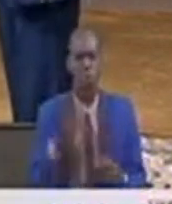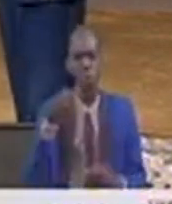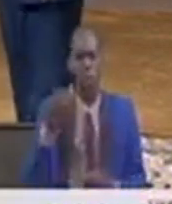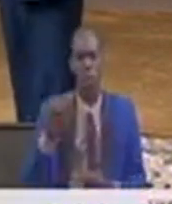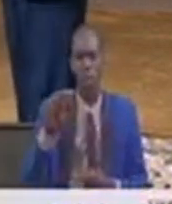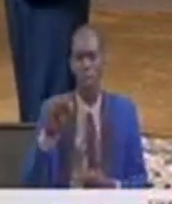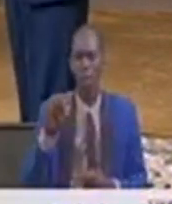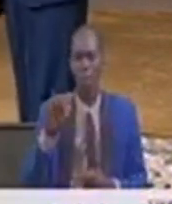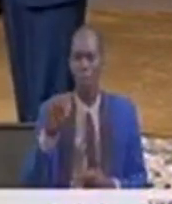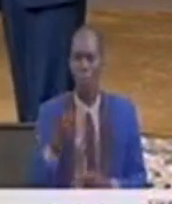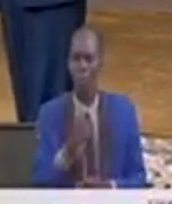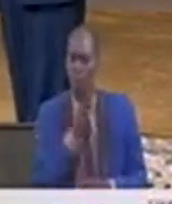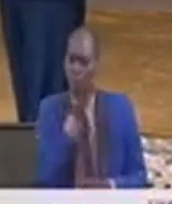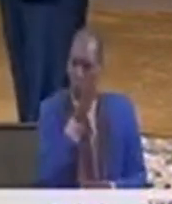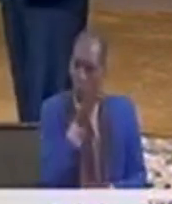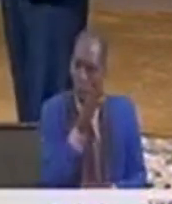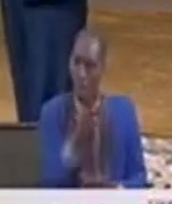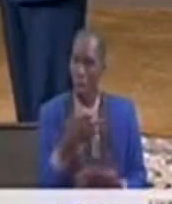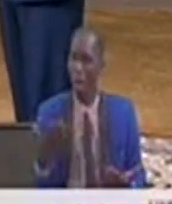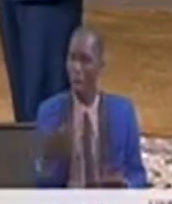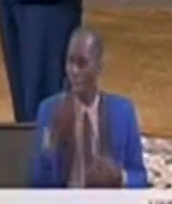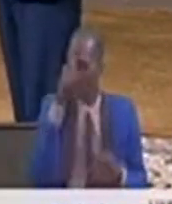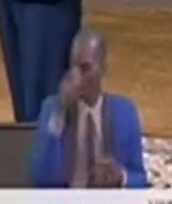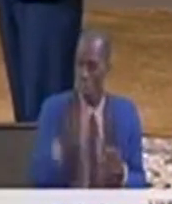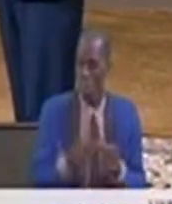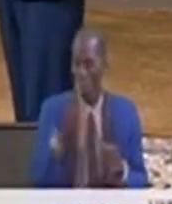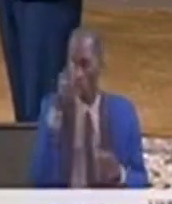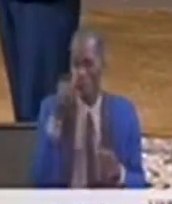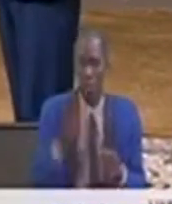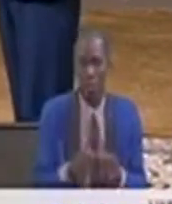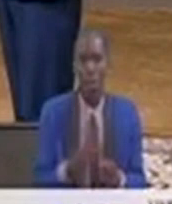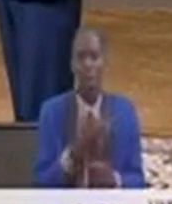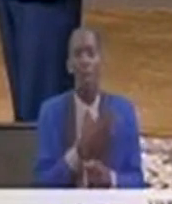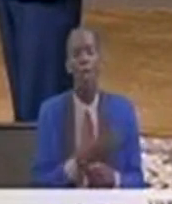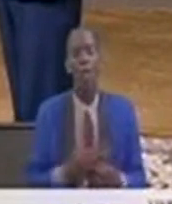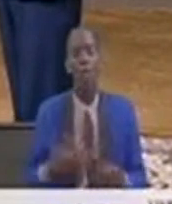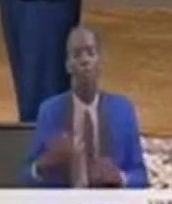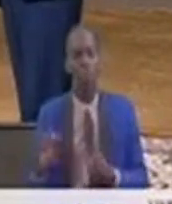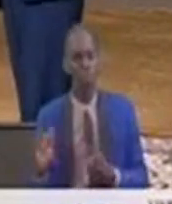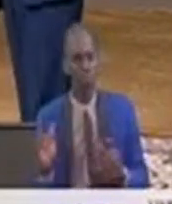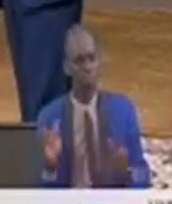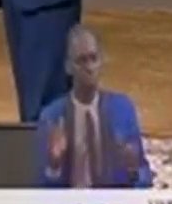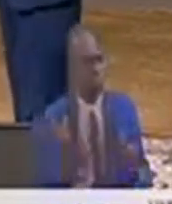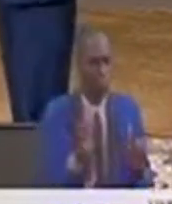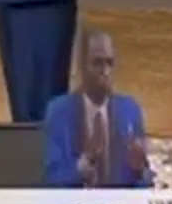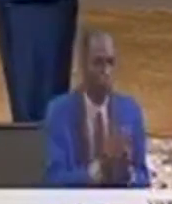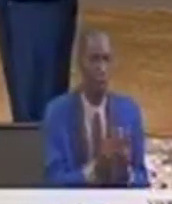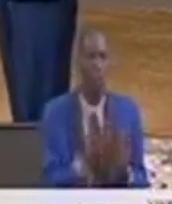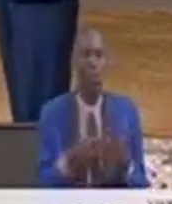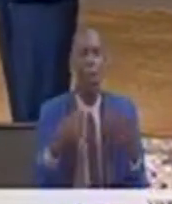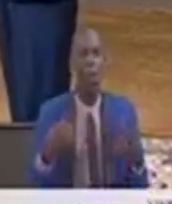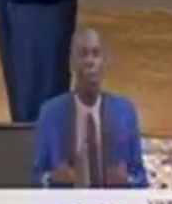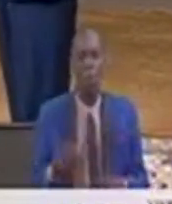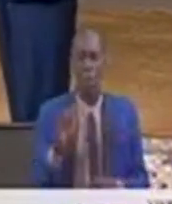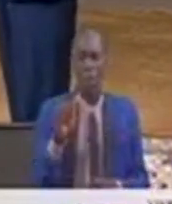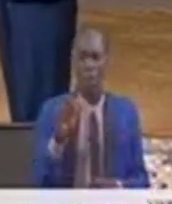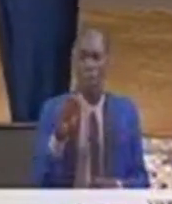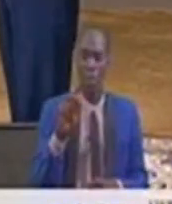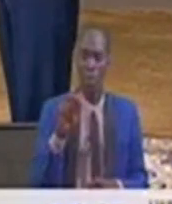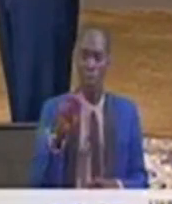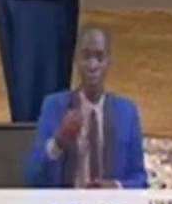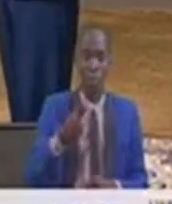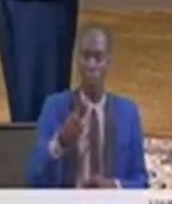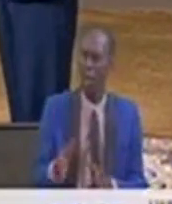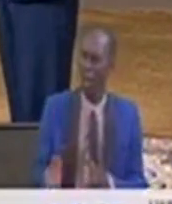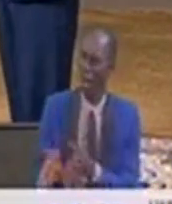real recognition. And eventually Peter said, Ananias, why?